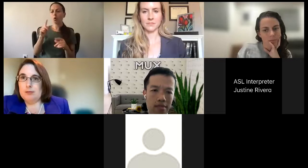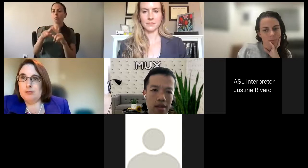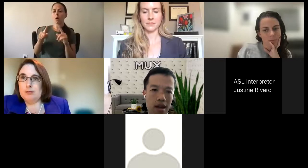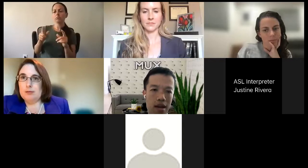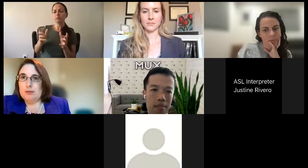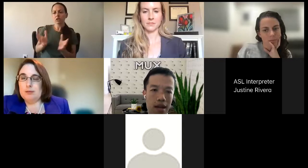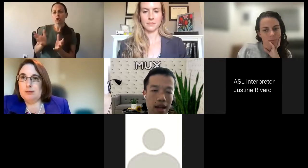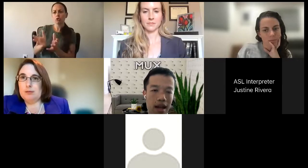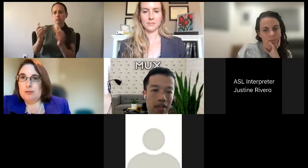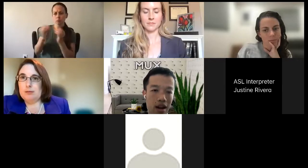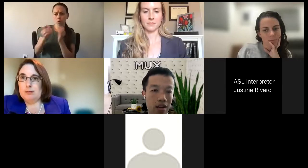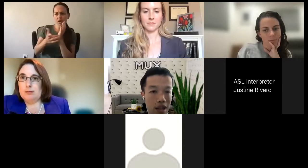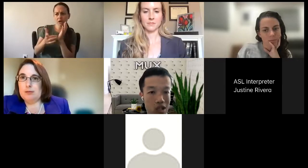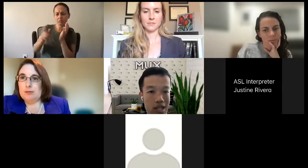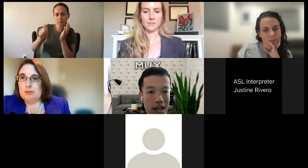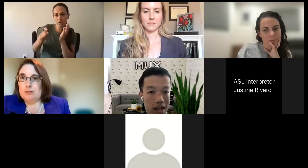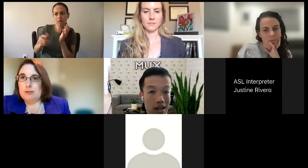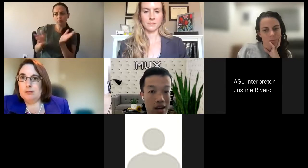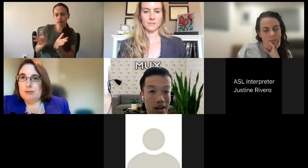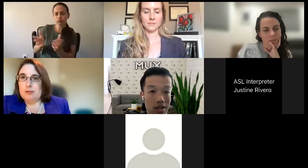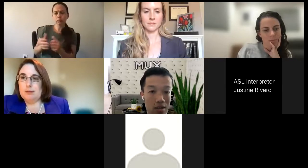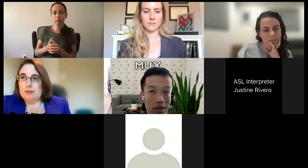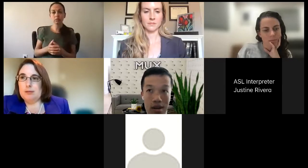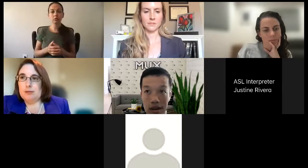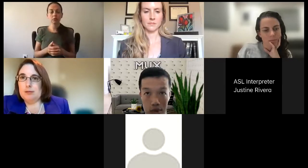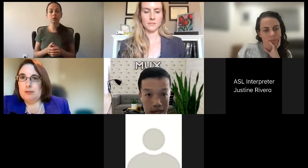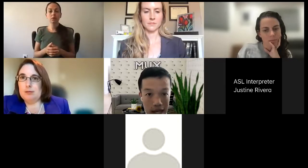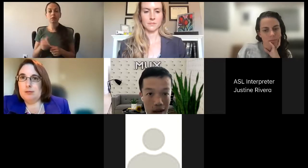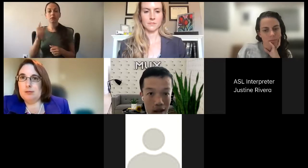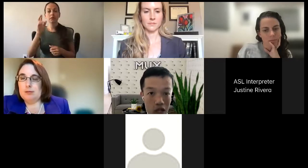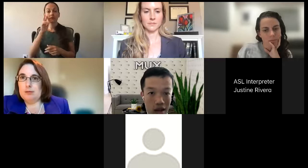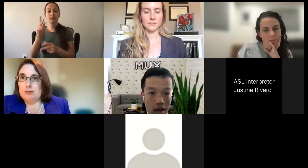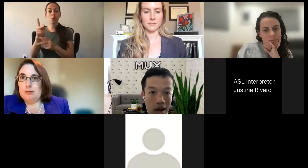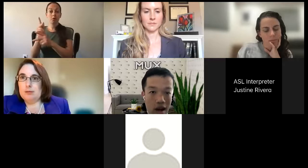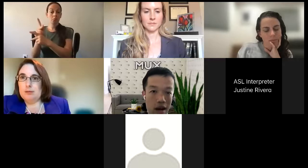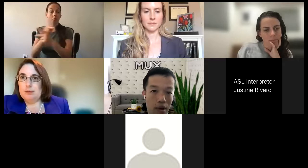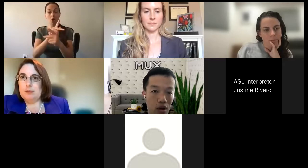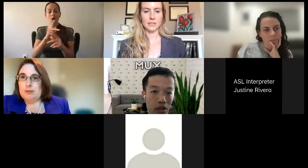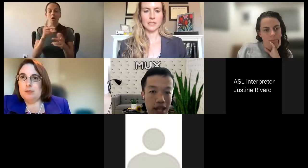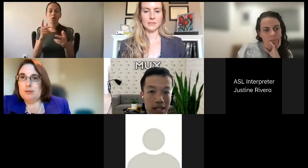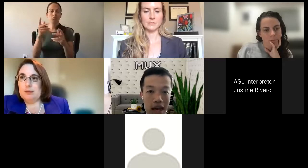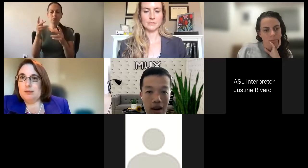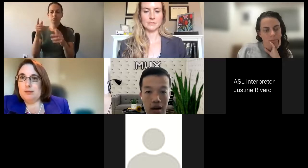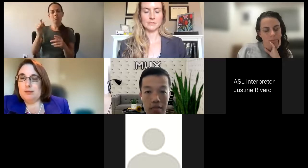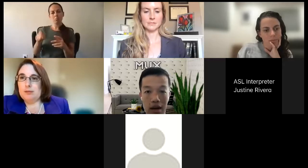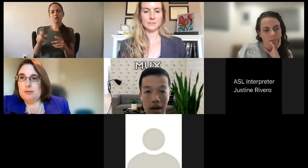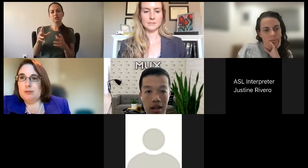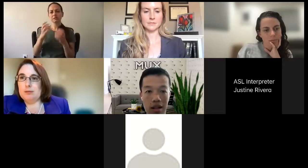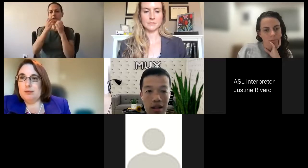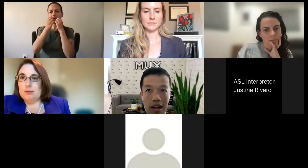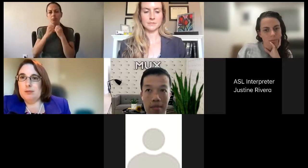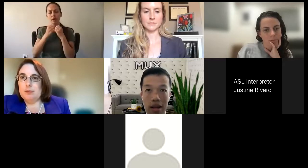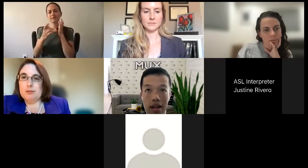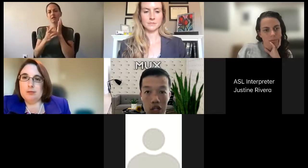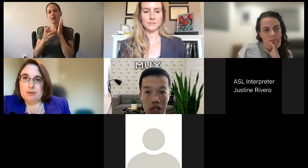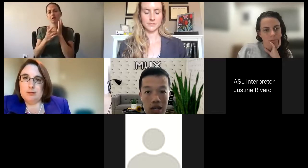better. And then on the lender side, also embrace technology, but don't think it's the end all be